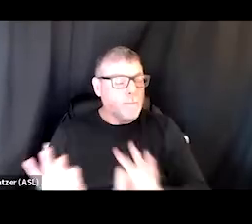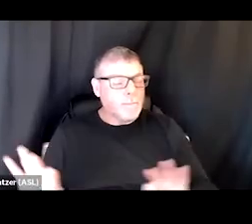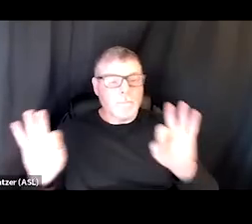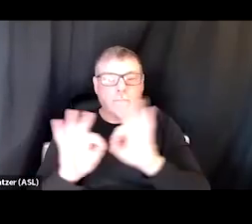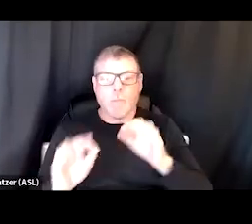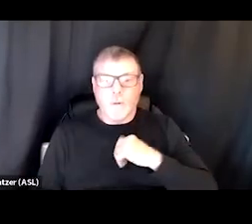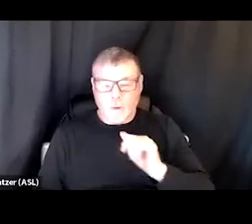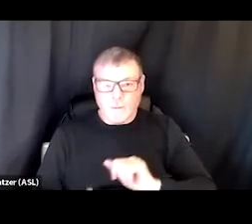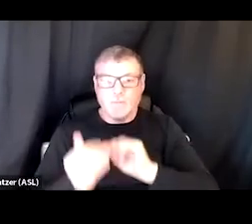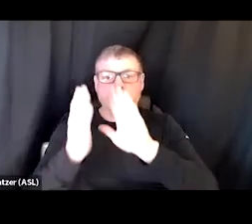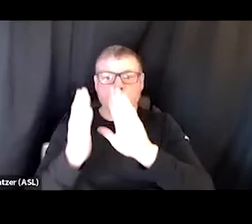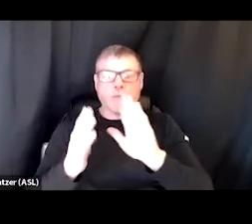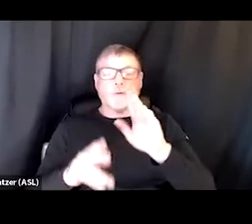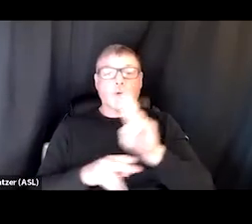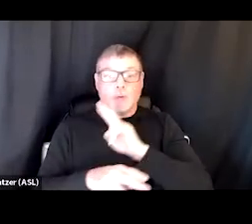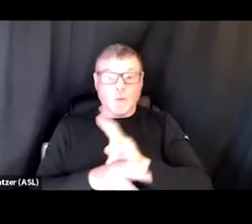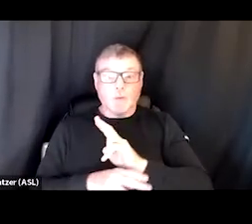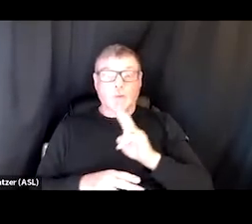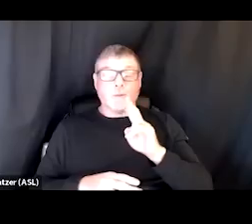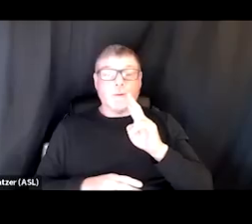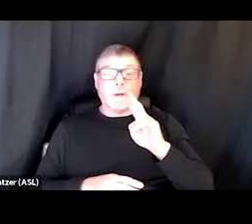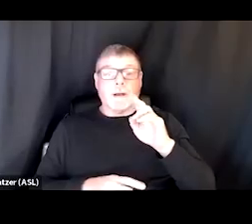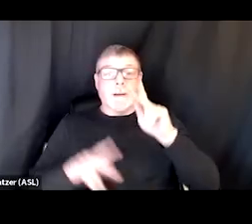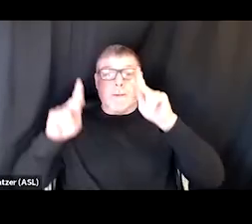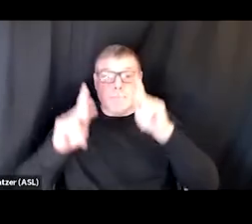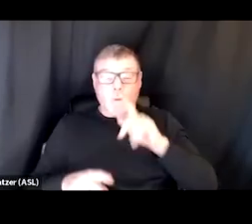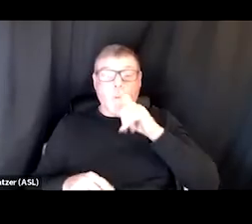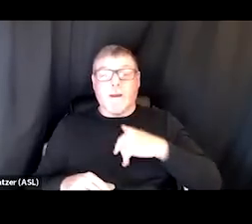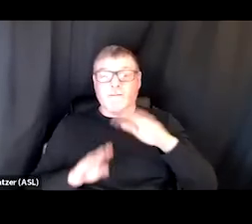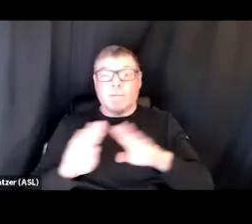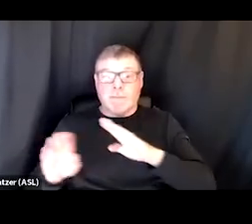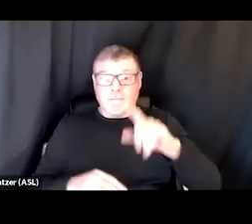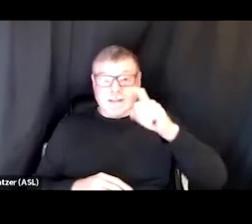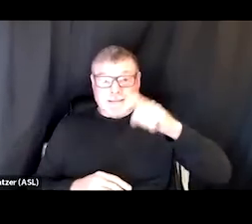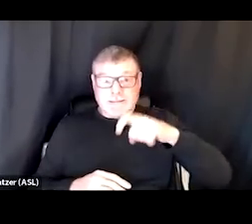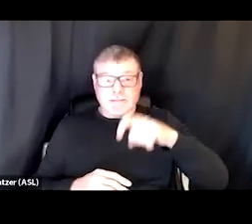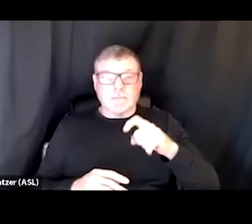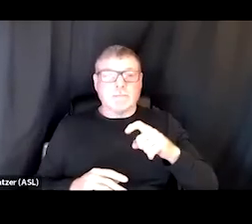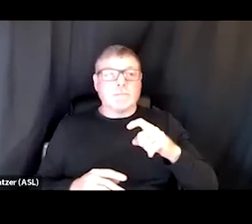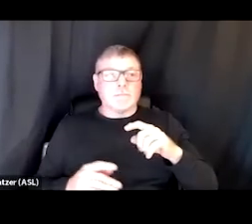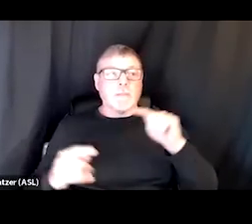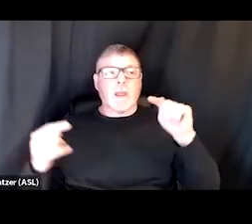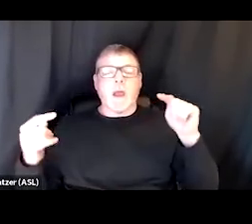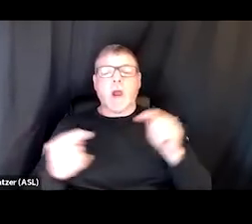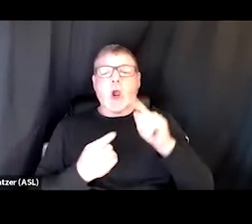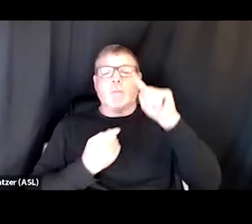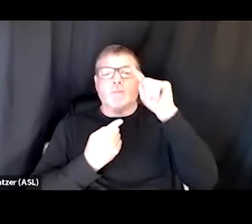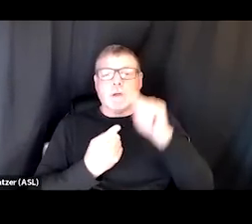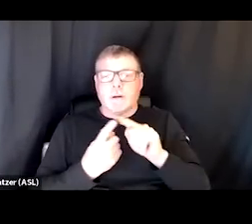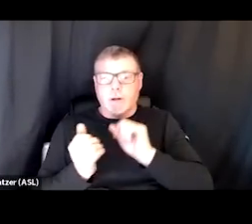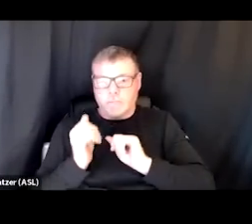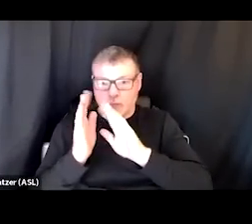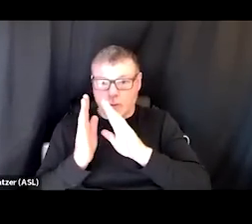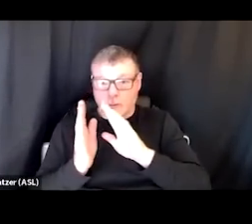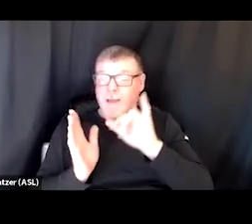approach working with somebody experiencing homelessness who has behavioral health needs with a harm reduction approach. And what we